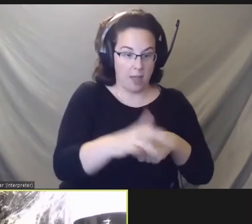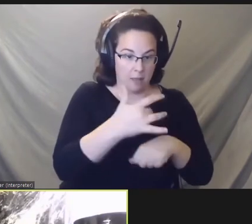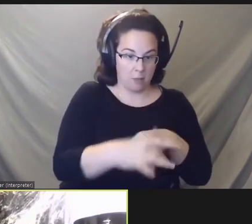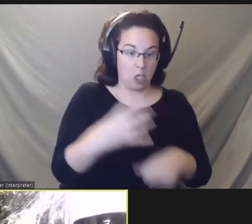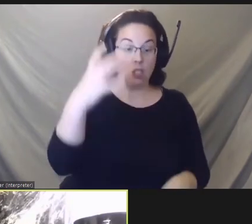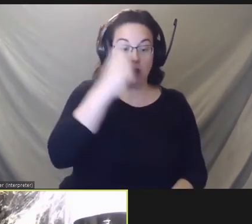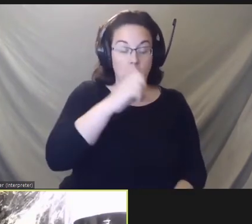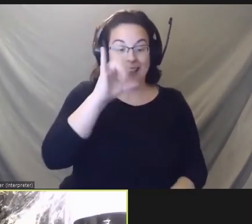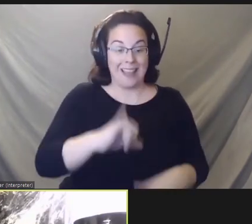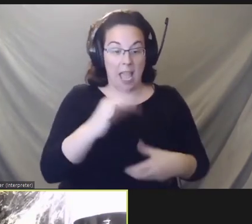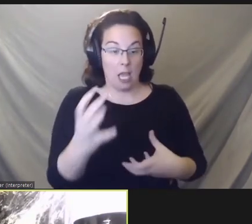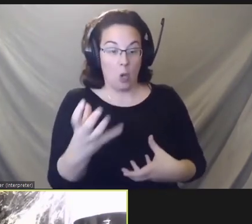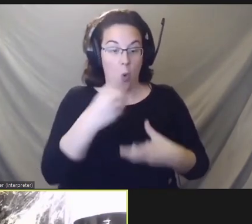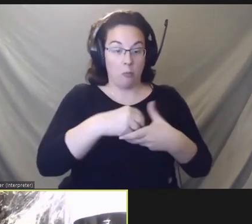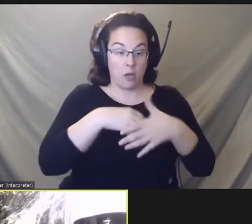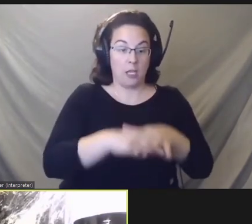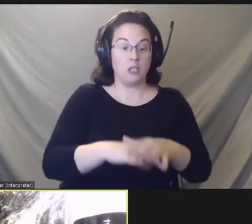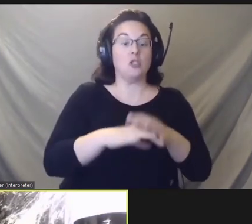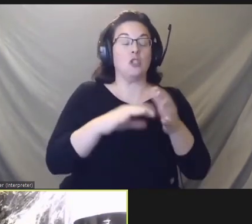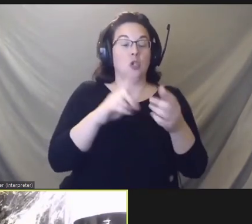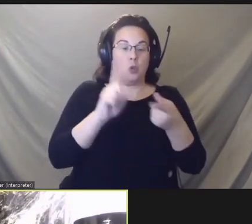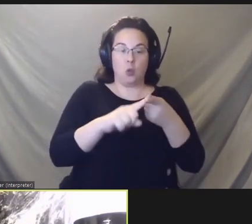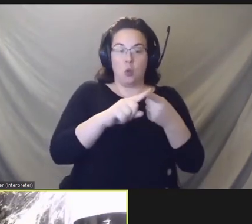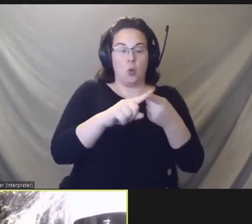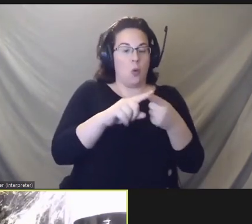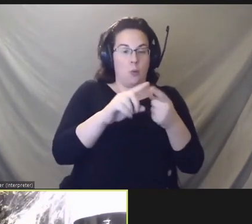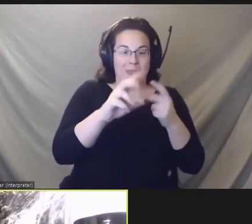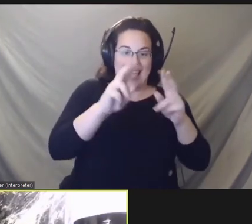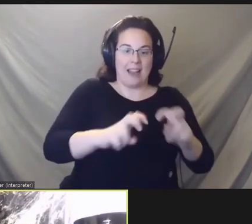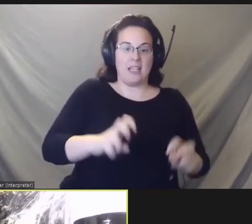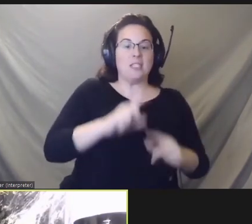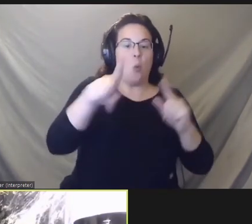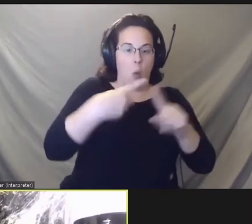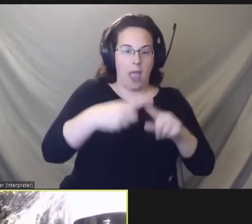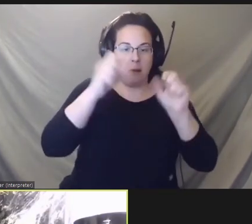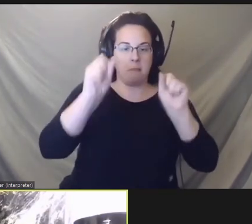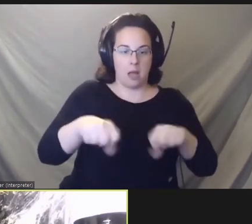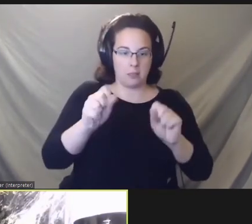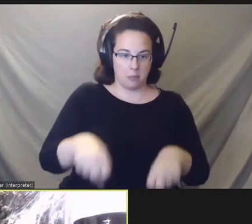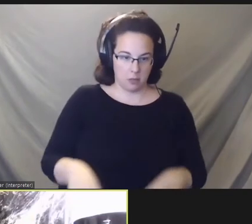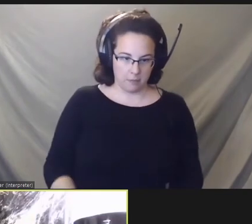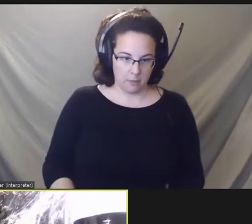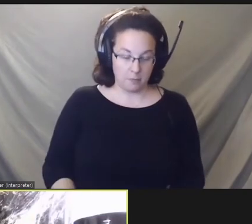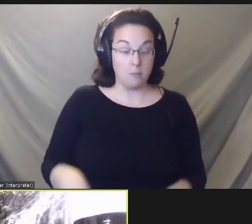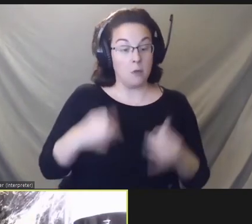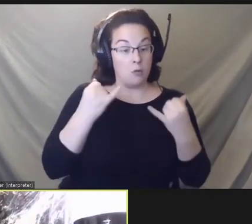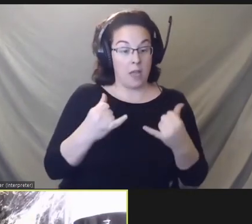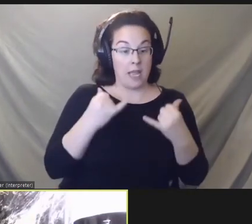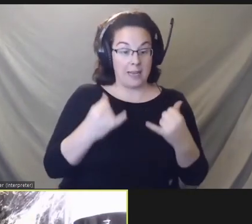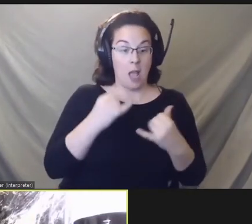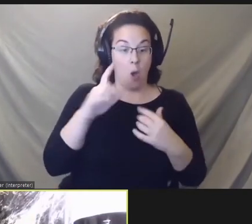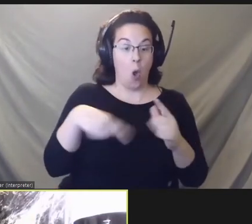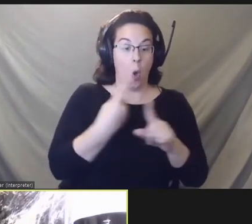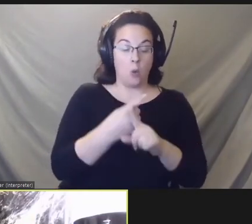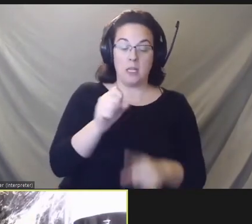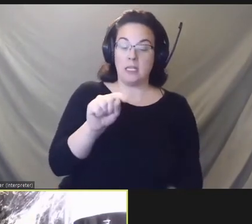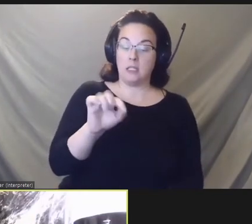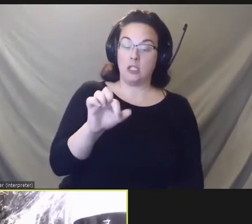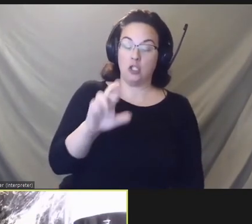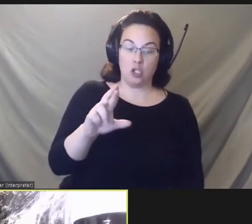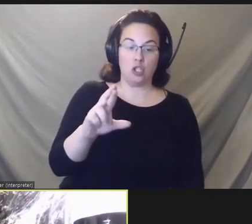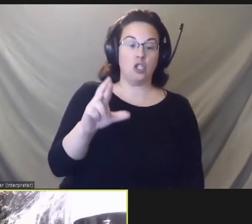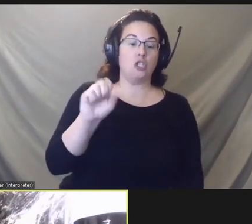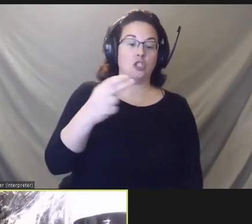as it incorporates it into analytics wherever possible. So at this time, only the stir-shaken